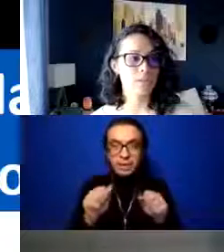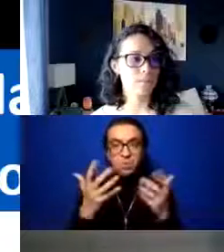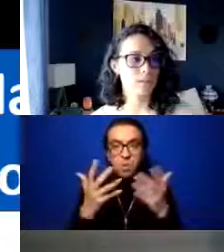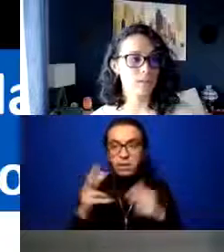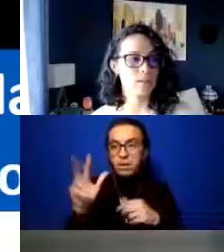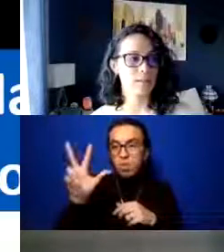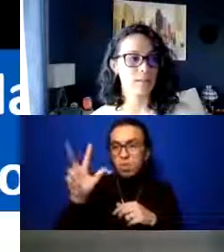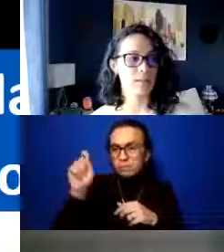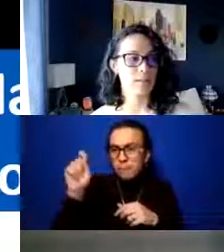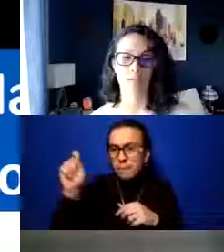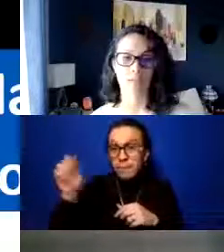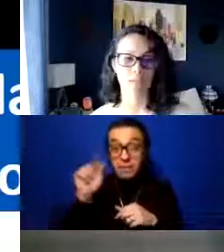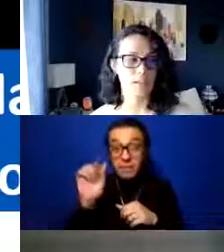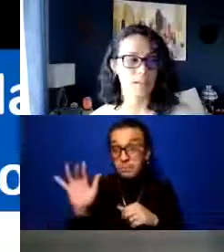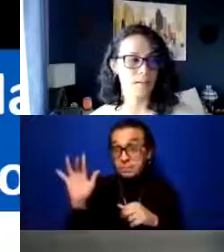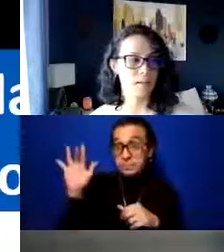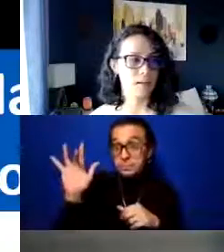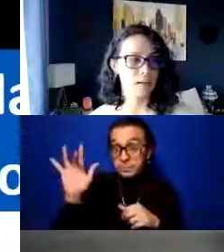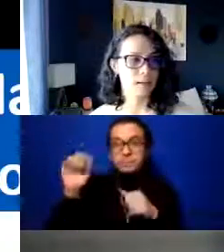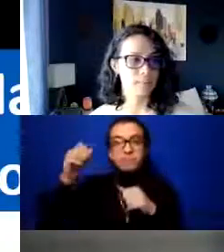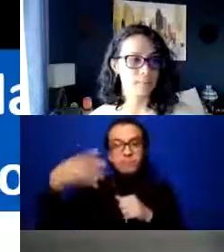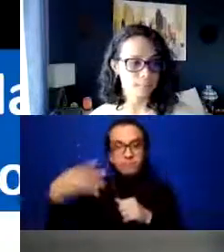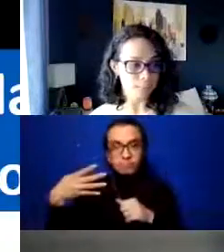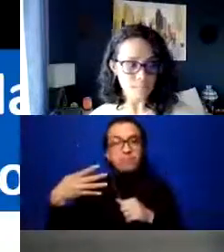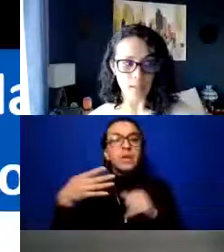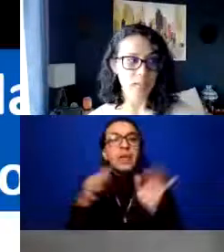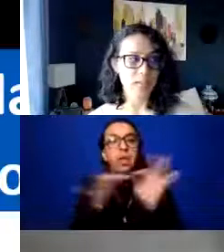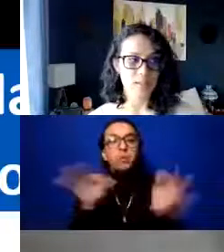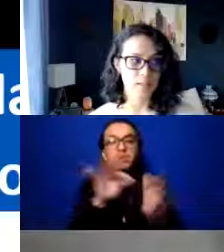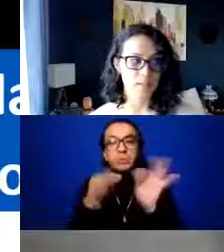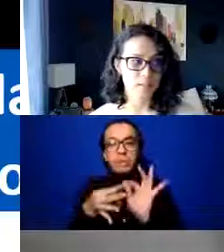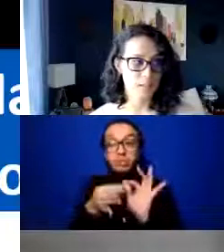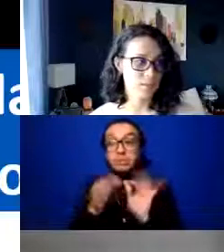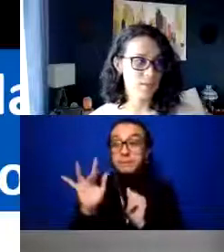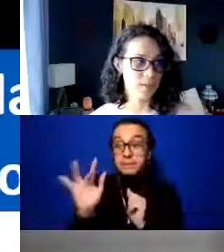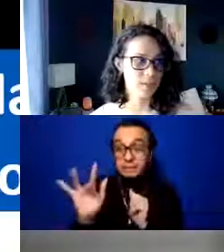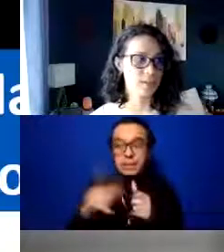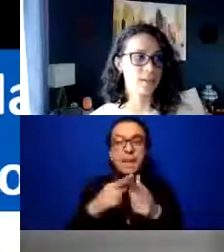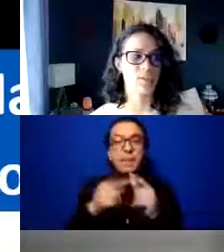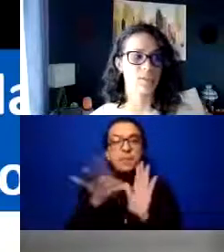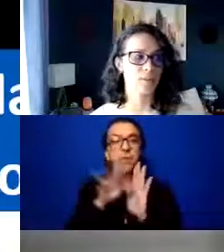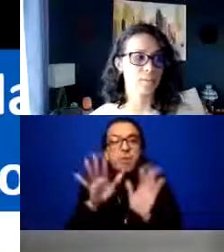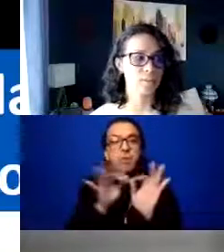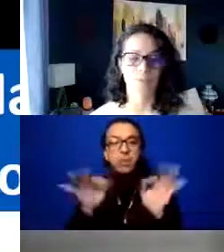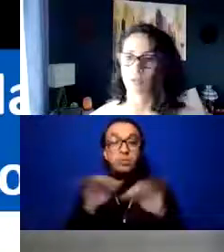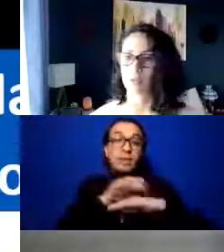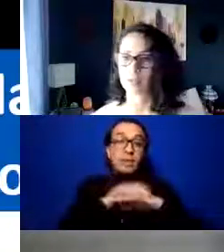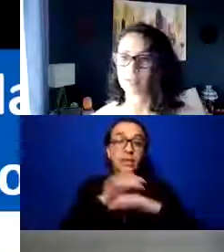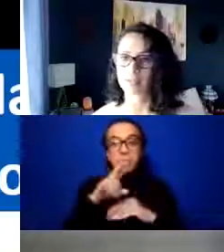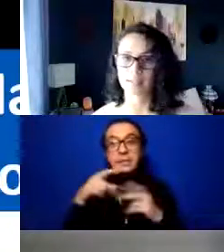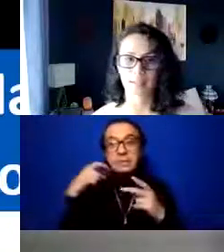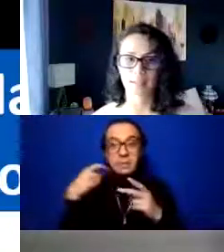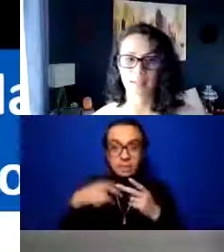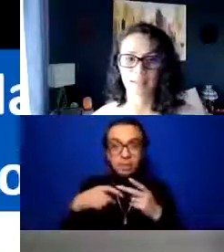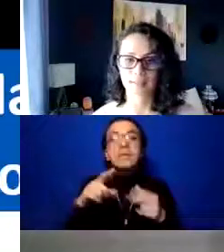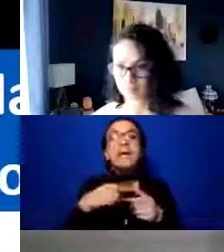language interpretation and select the language you want to hear. Again, it's going to be English or Spanish, and ensure that mute original audio is